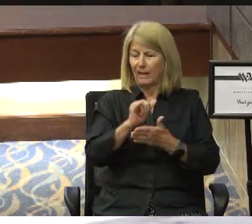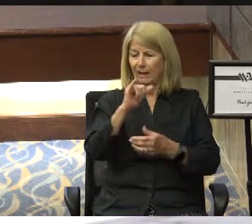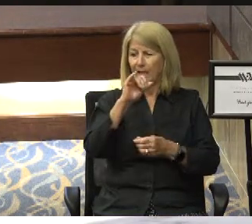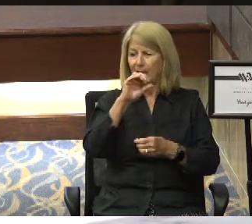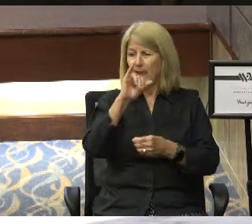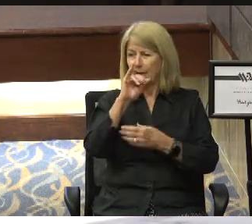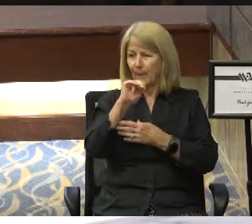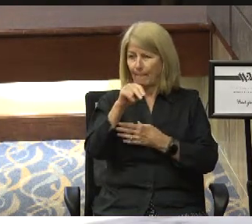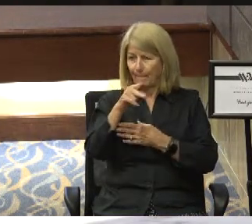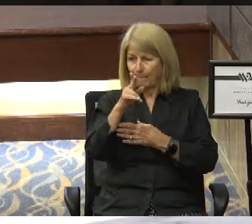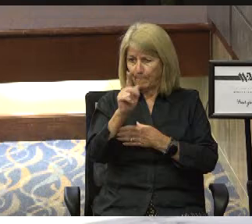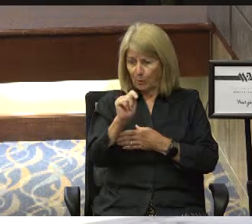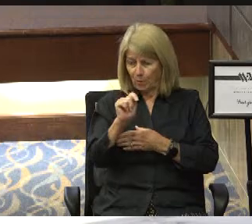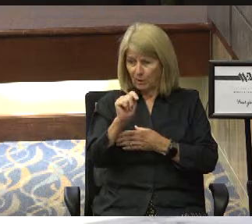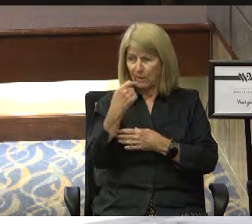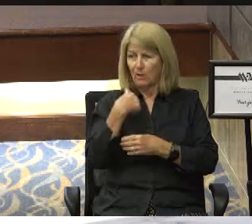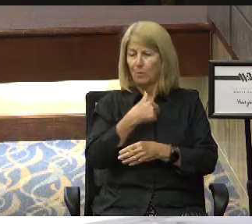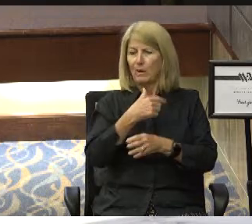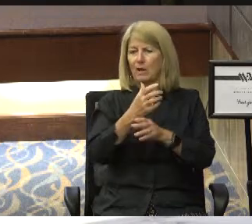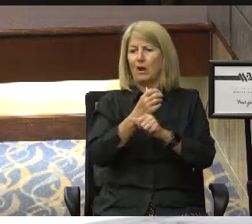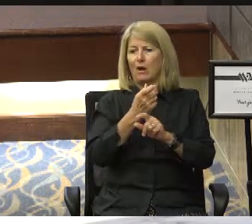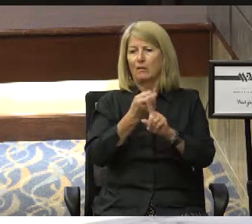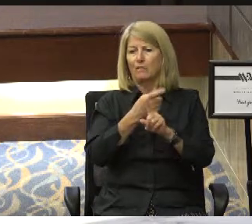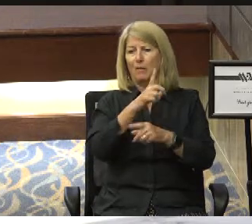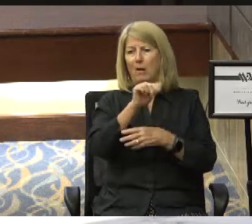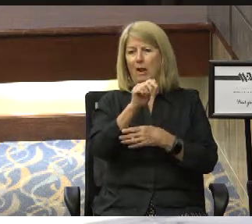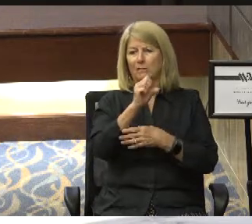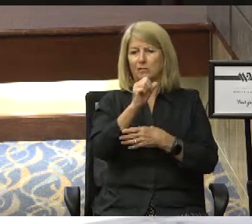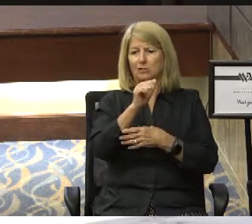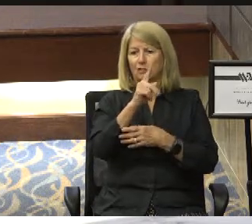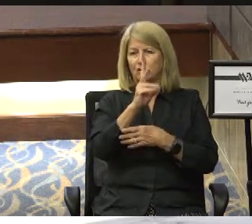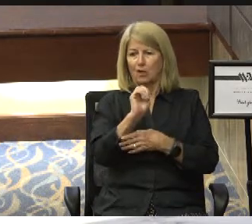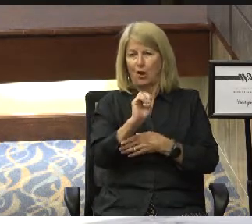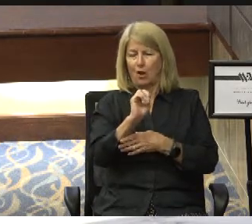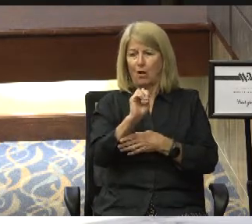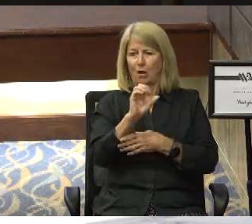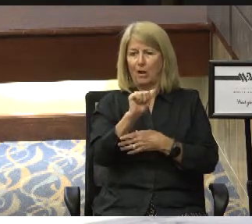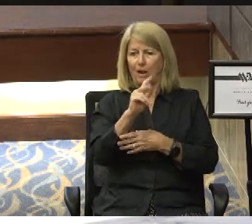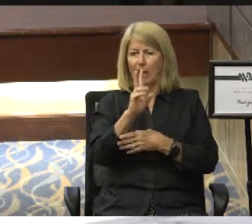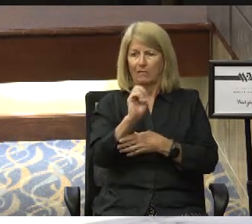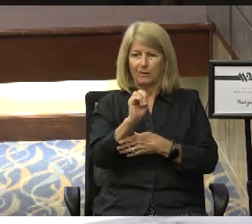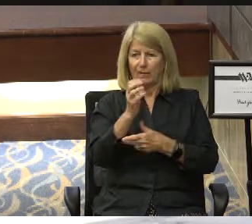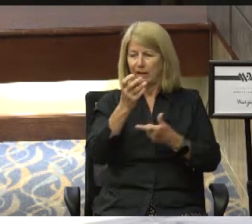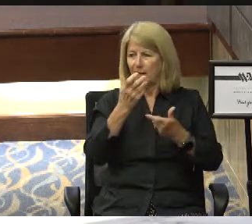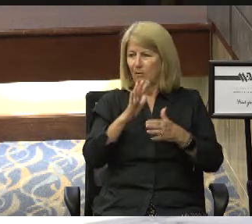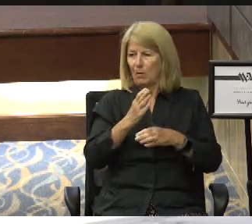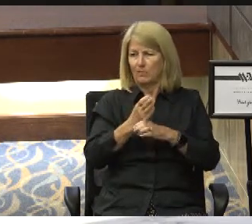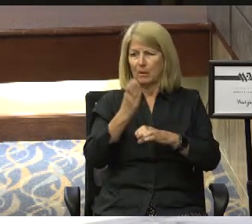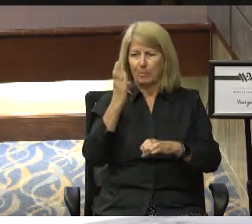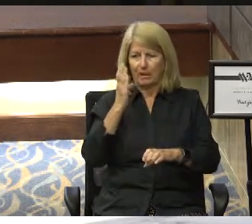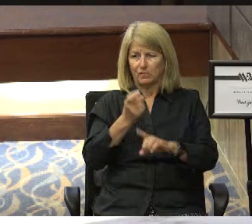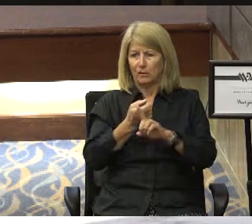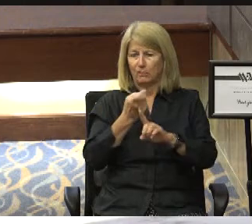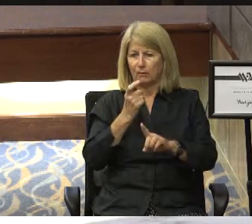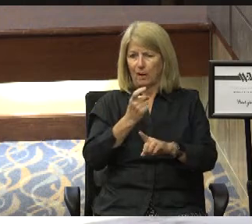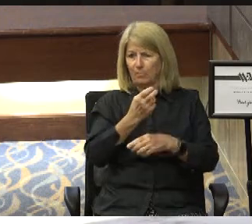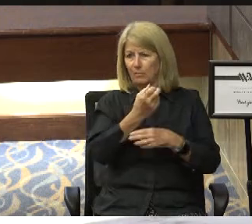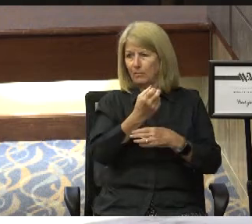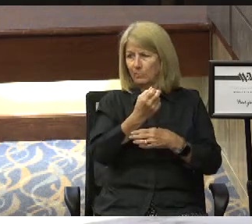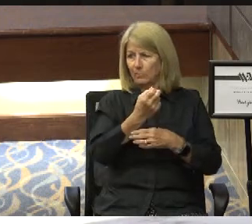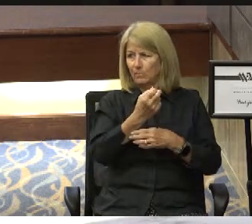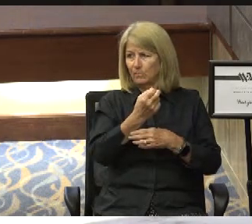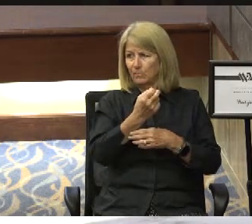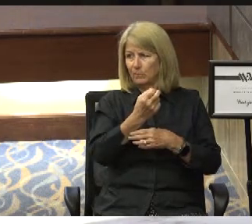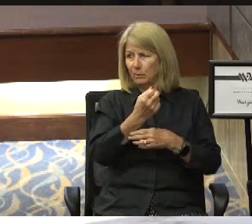get from the LaSalle Avenue group is they did want the bus stop to access off of 12th Street and not